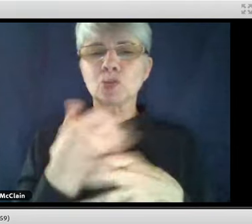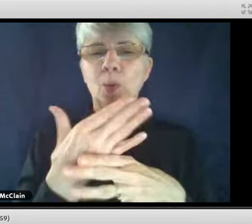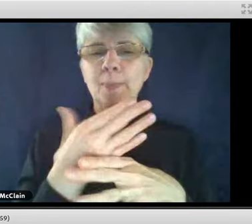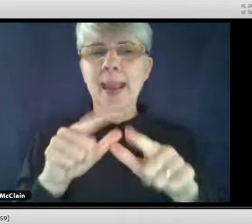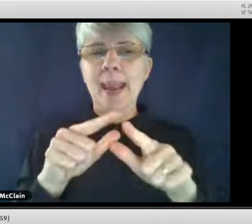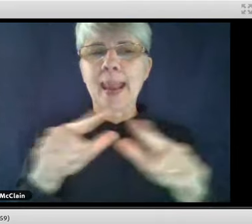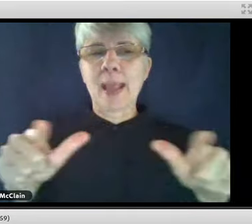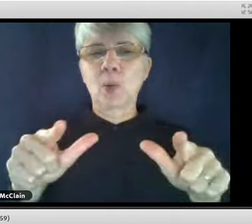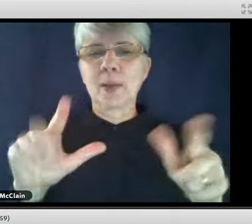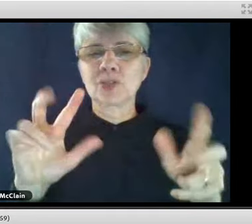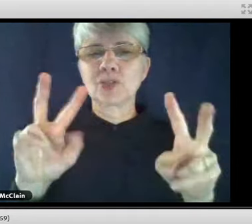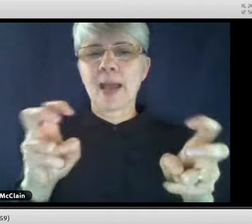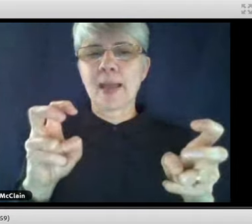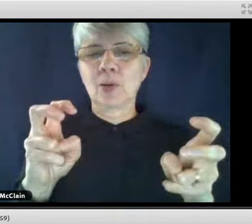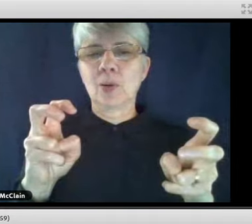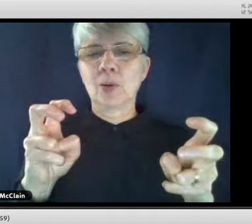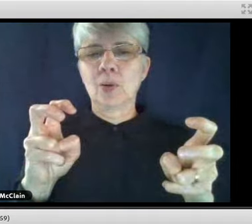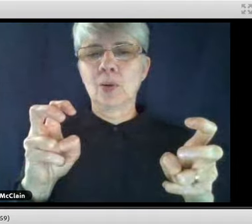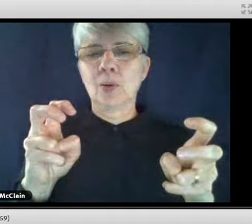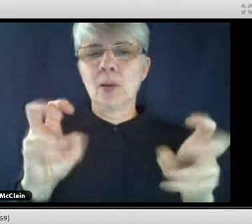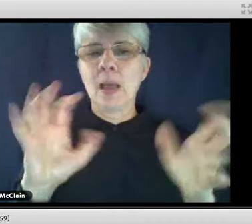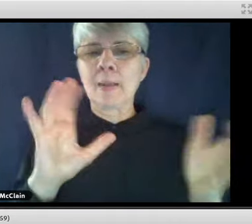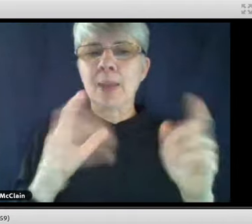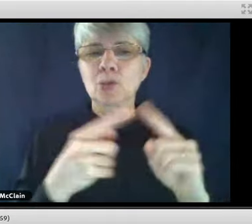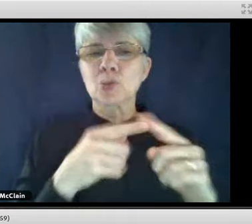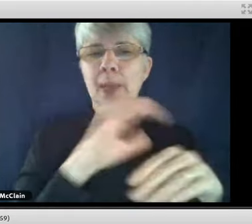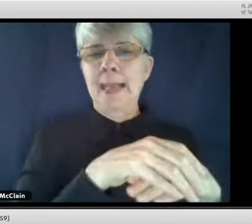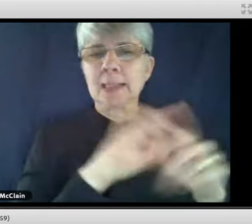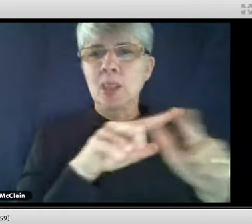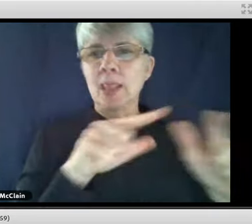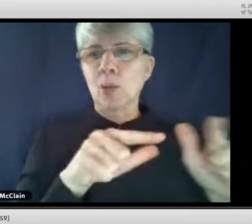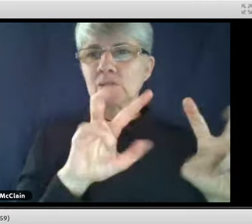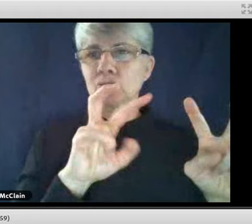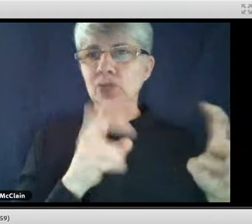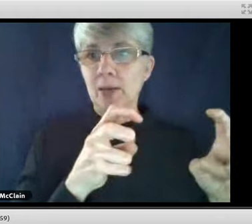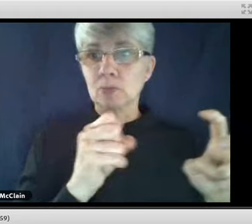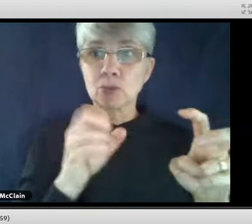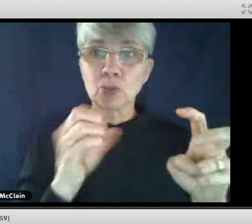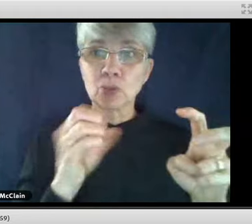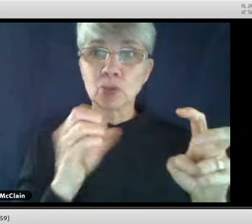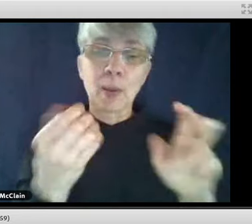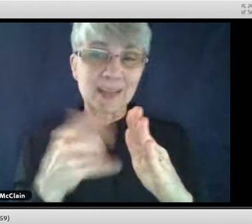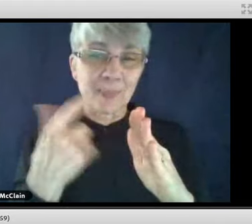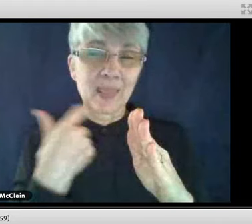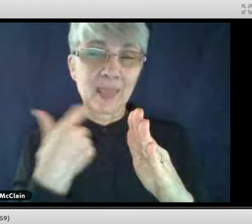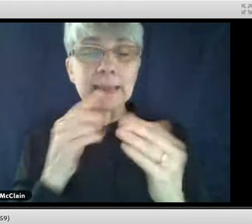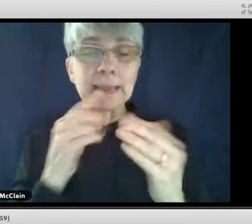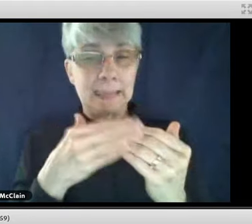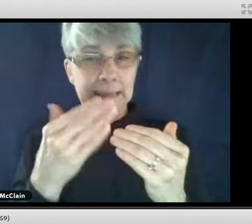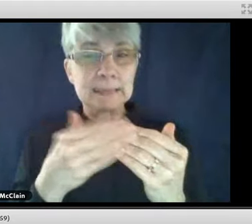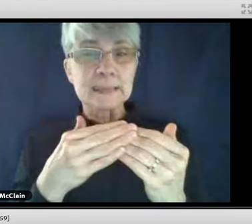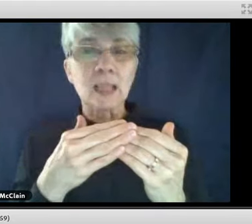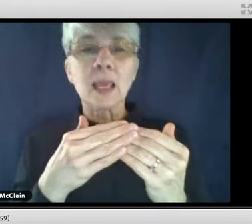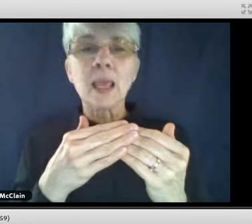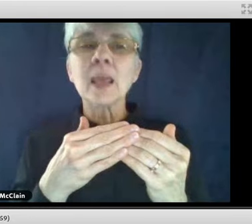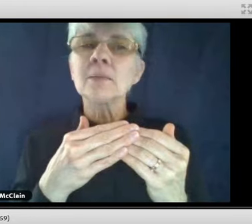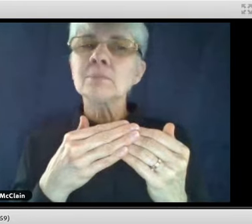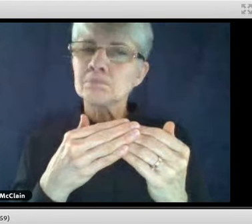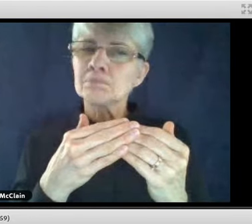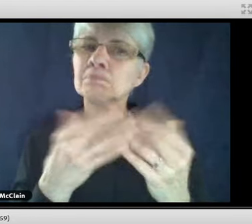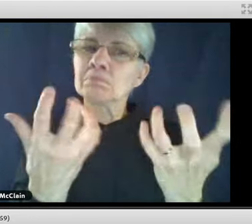to the English language title, okay? And once again, this is something that we can very easily accommodate in the